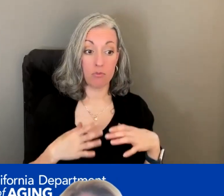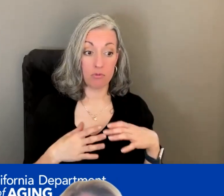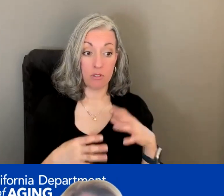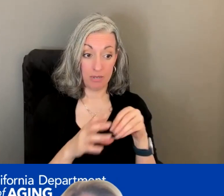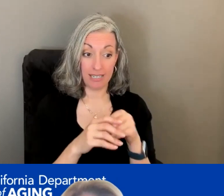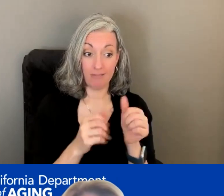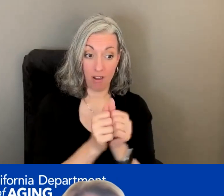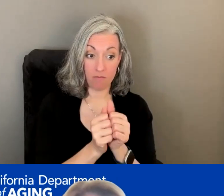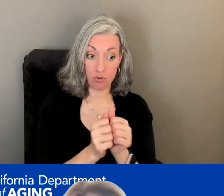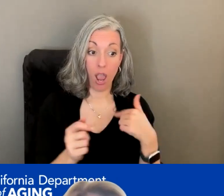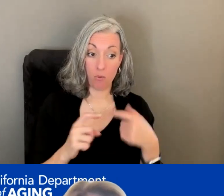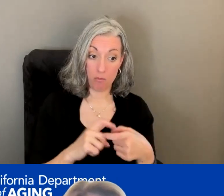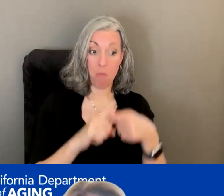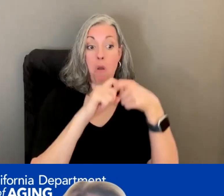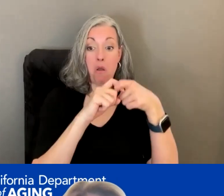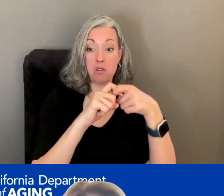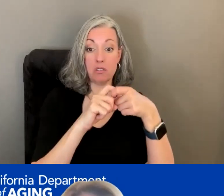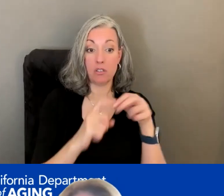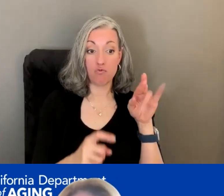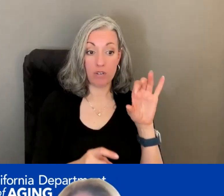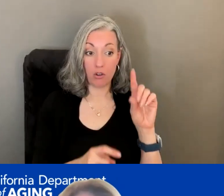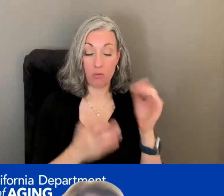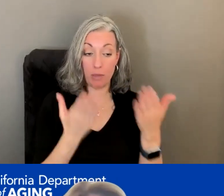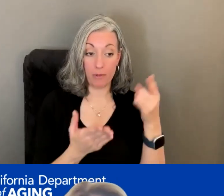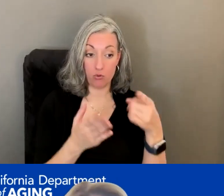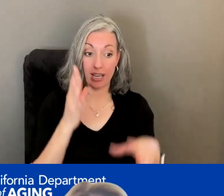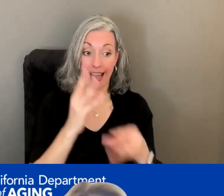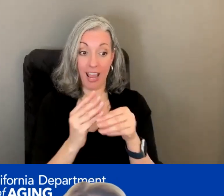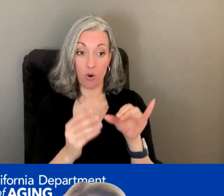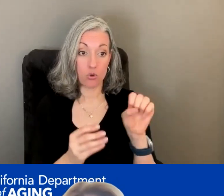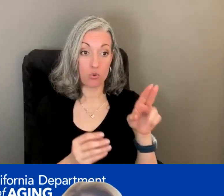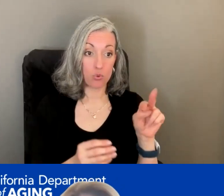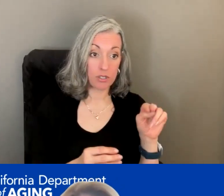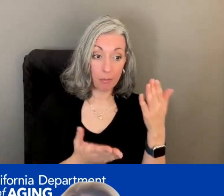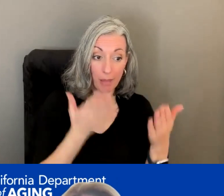So I'll pause there, and I didn't know, Rigo, if you wanted to add anything or if Susan wants to.